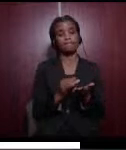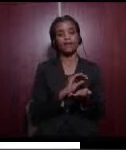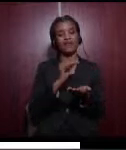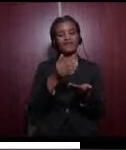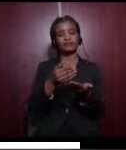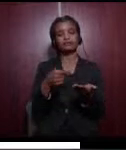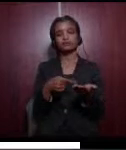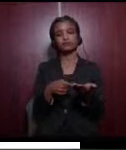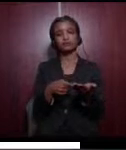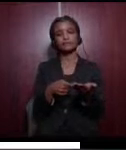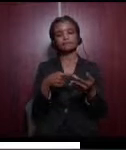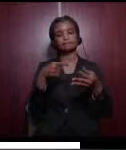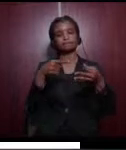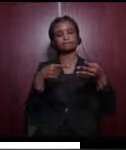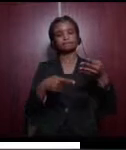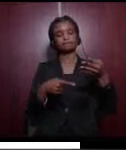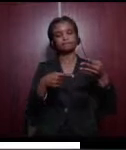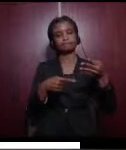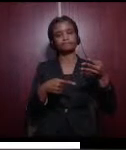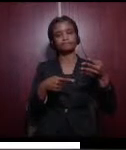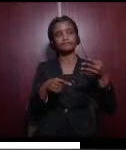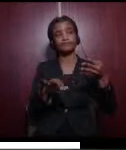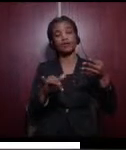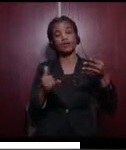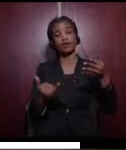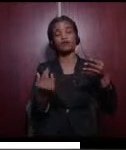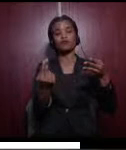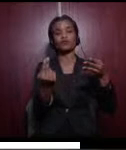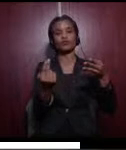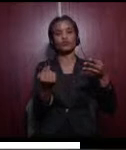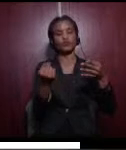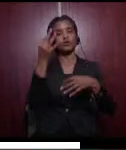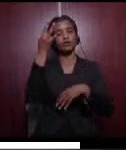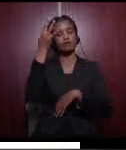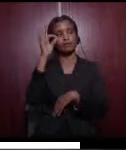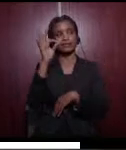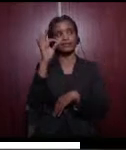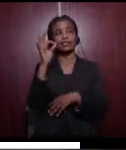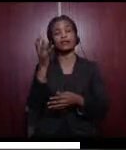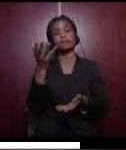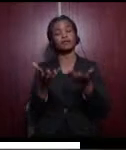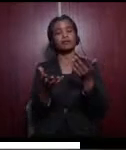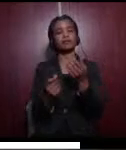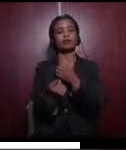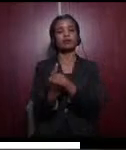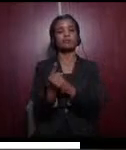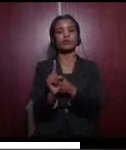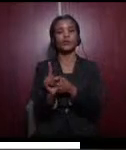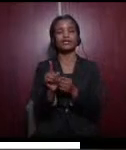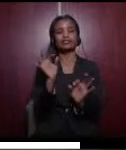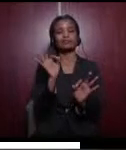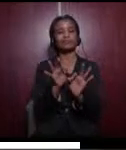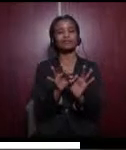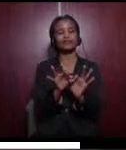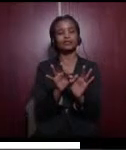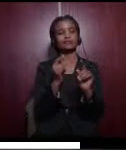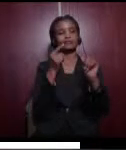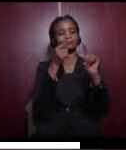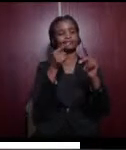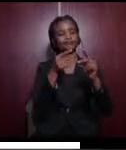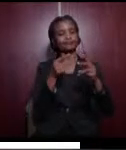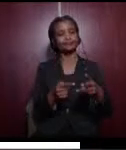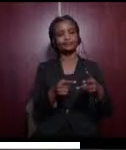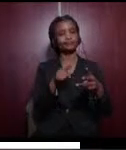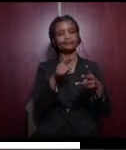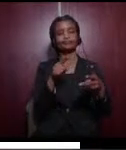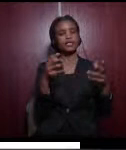in a new dispensation, you might find that those specific purposes are no longer relevant in the